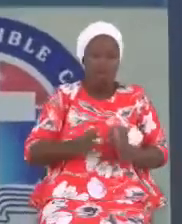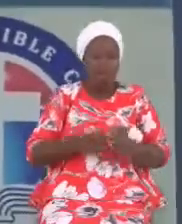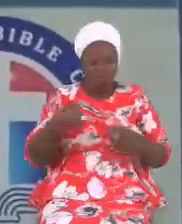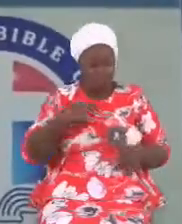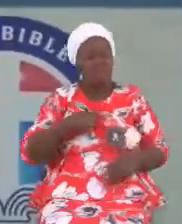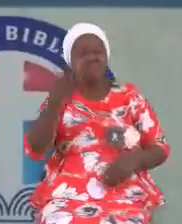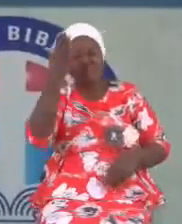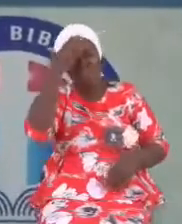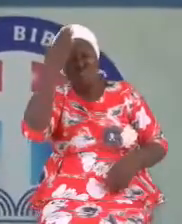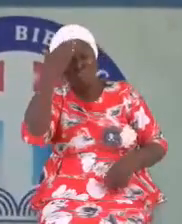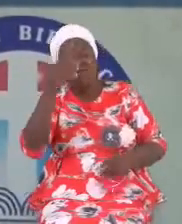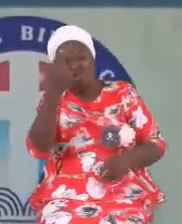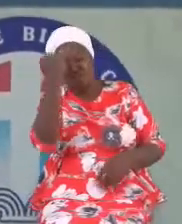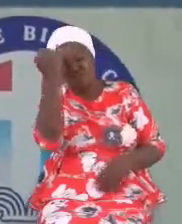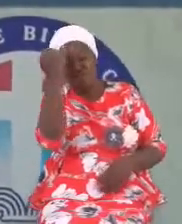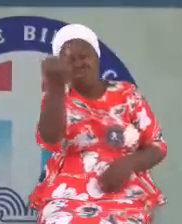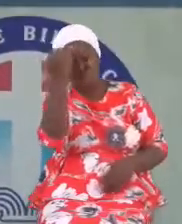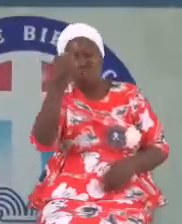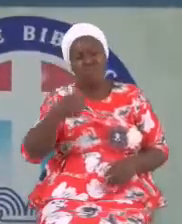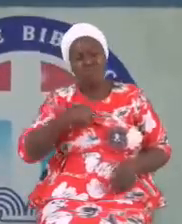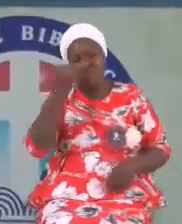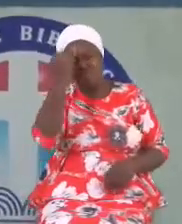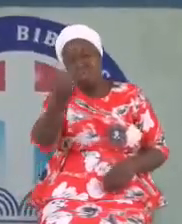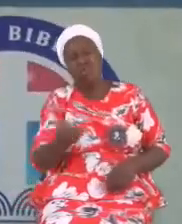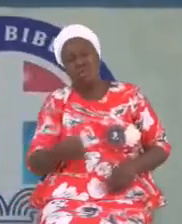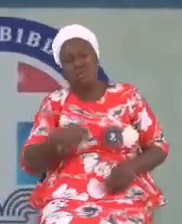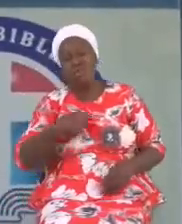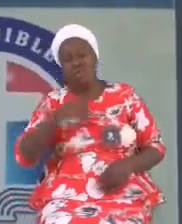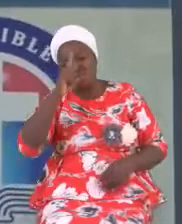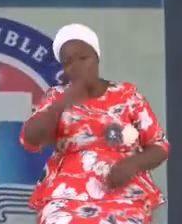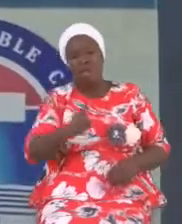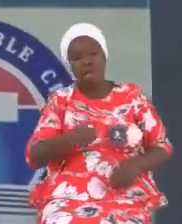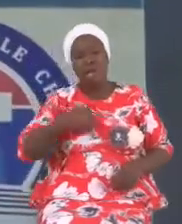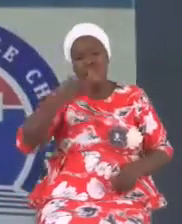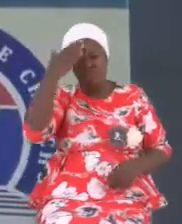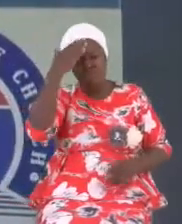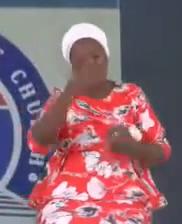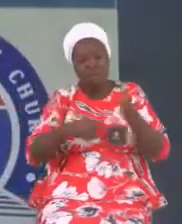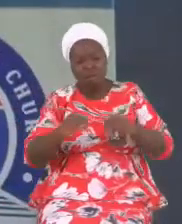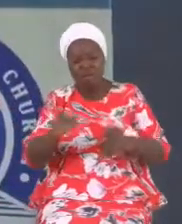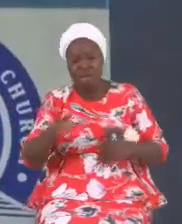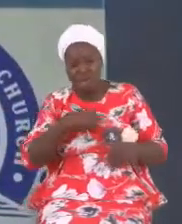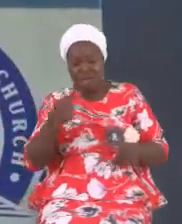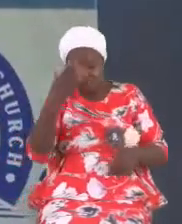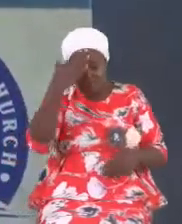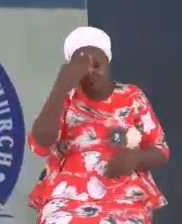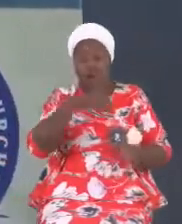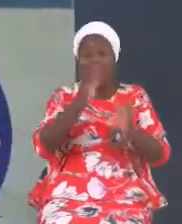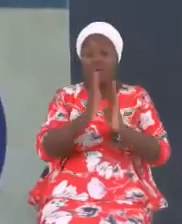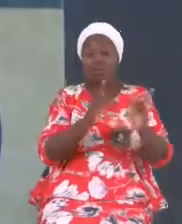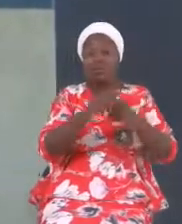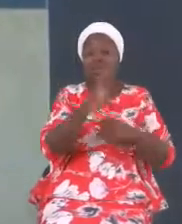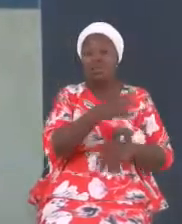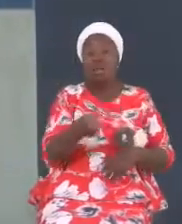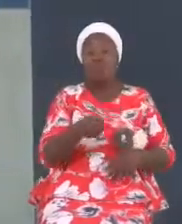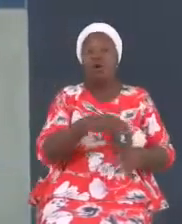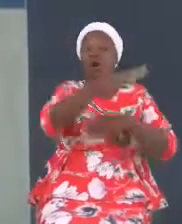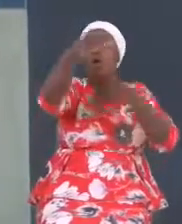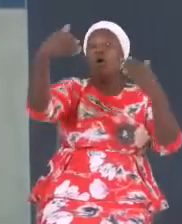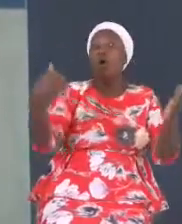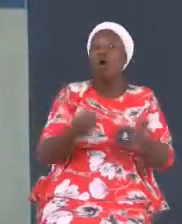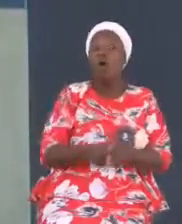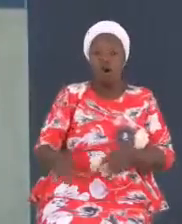broad-minded. And they know, according to them, all roads lead to Rome.